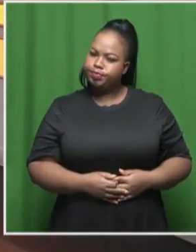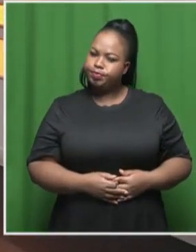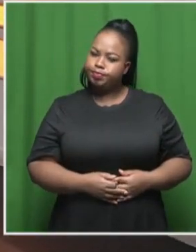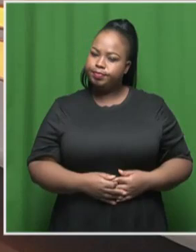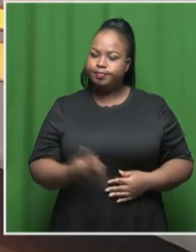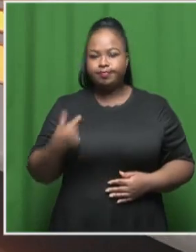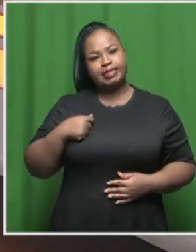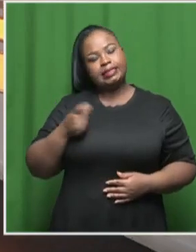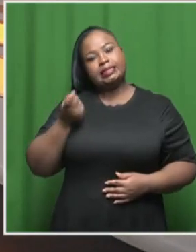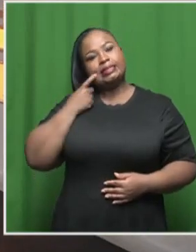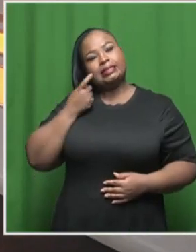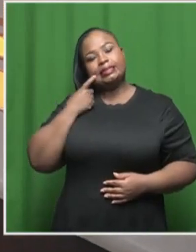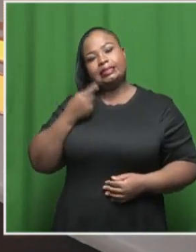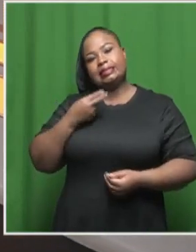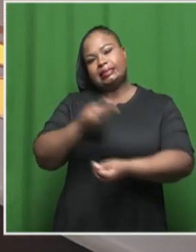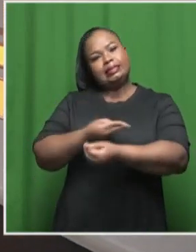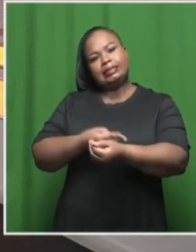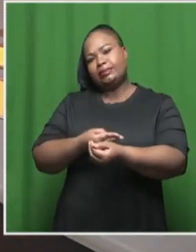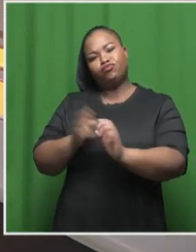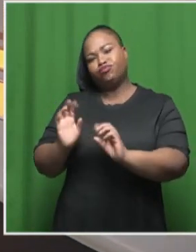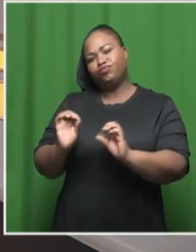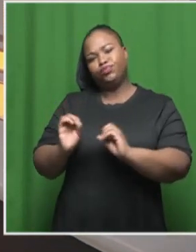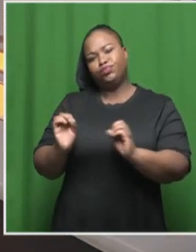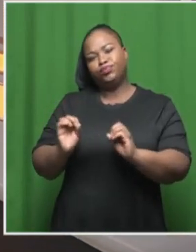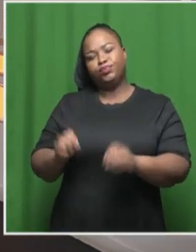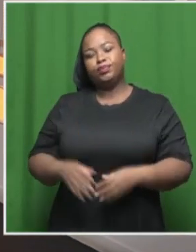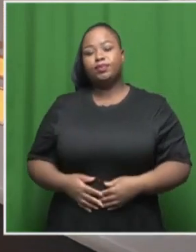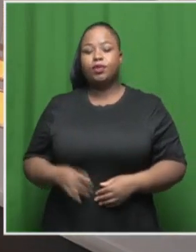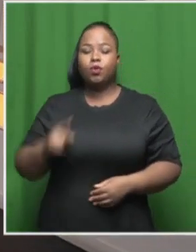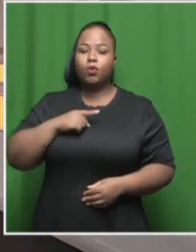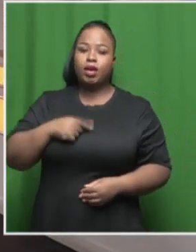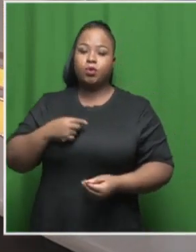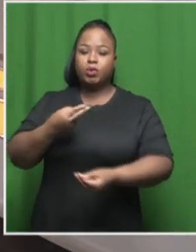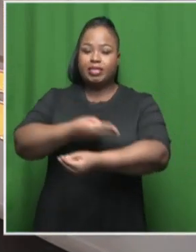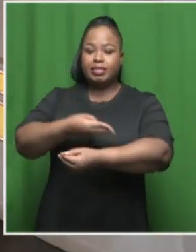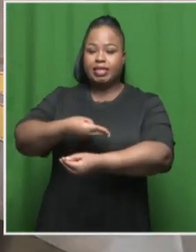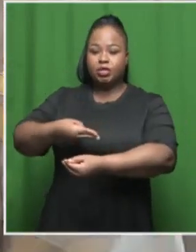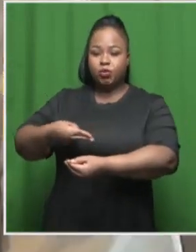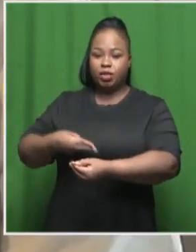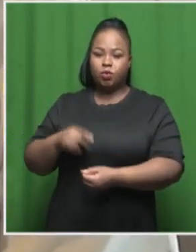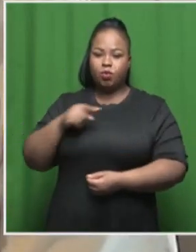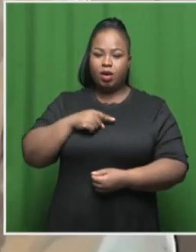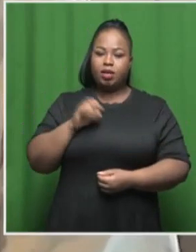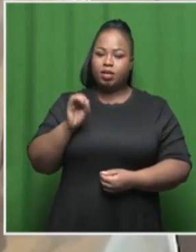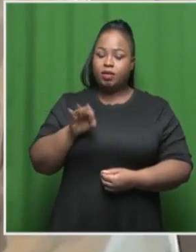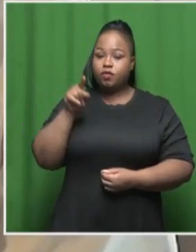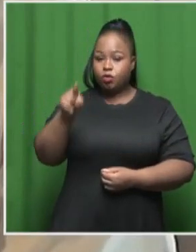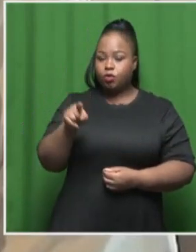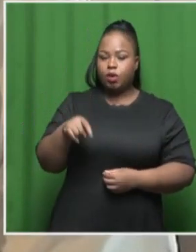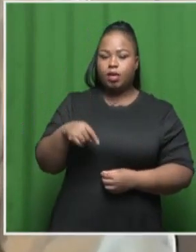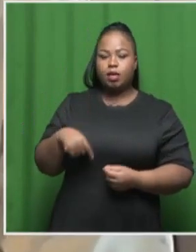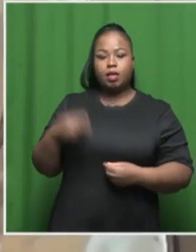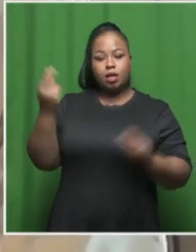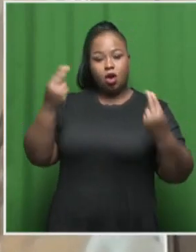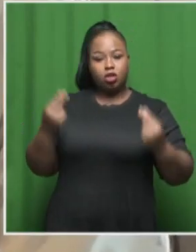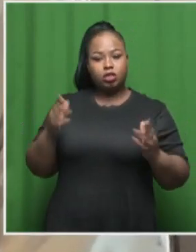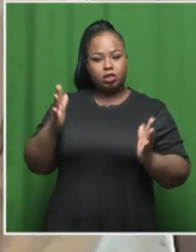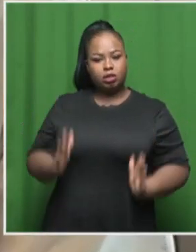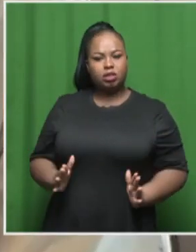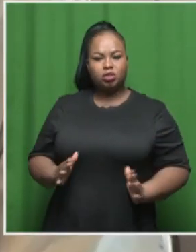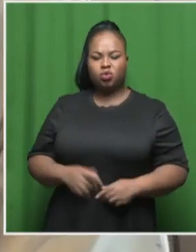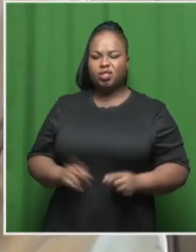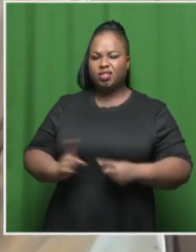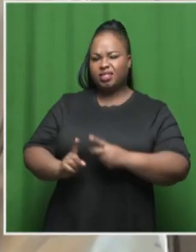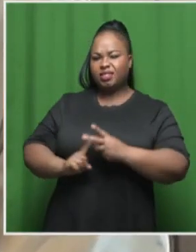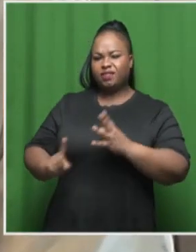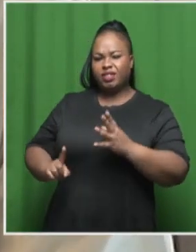I wouldn't say there's any easy tattoo style to learn. The thing is with tattooing, at the end of the day, if you're an artist, tattooing is just a different